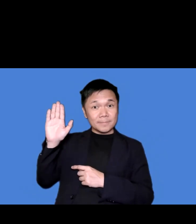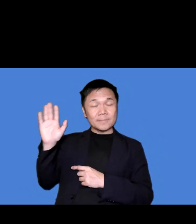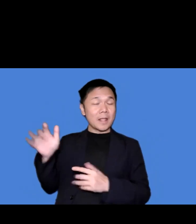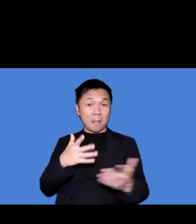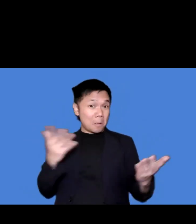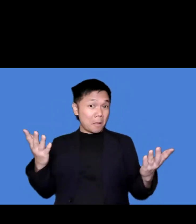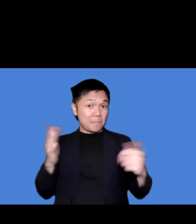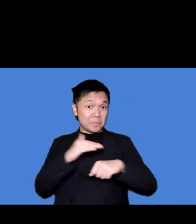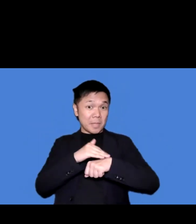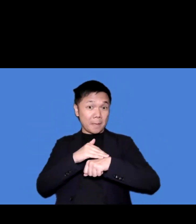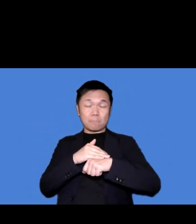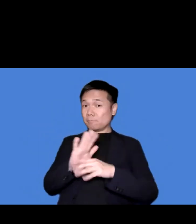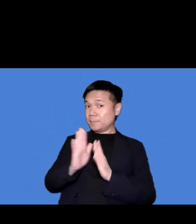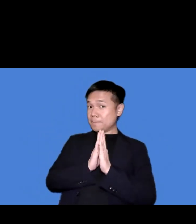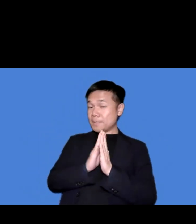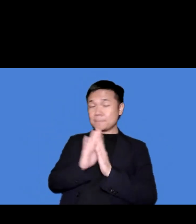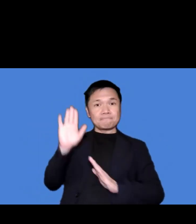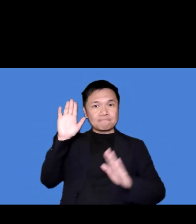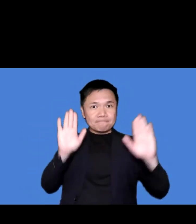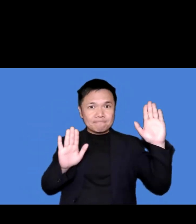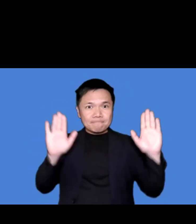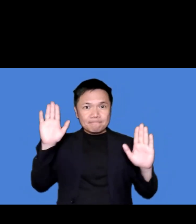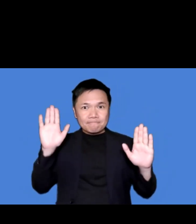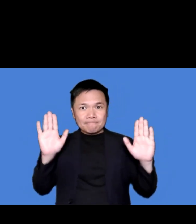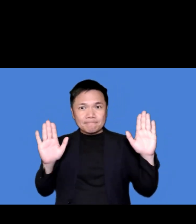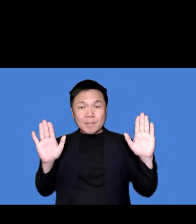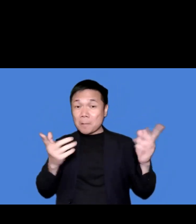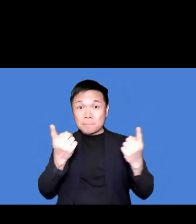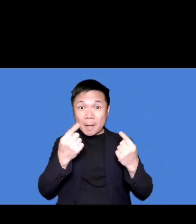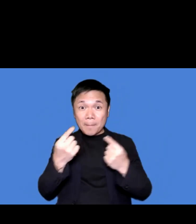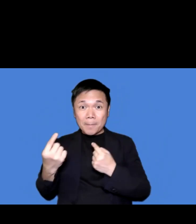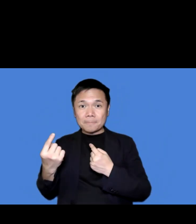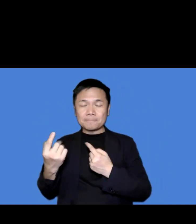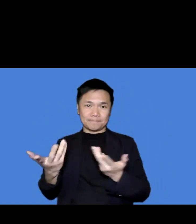permits, we will be happy to hear from our participants.